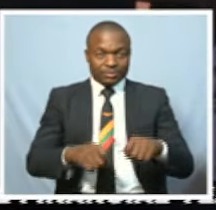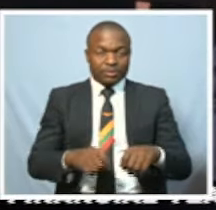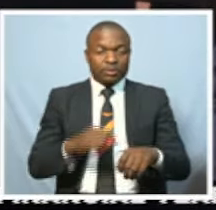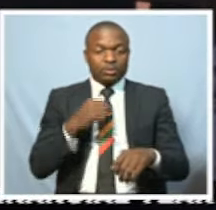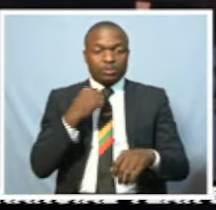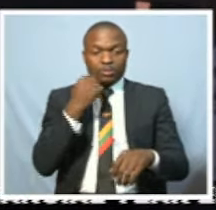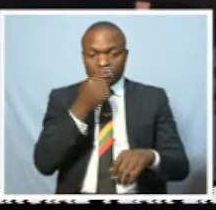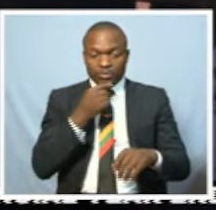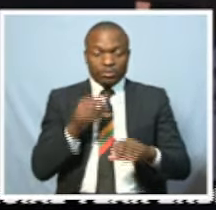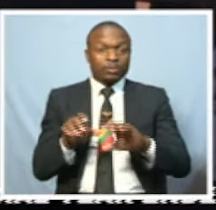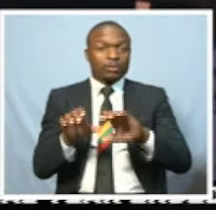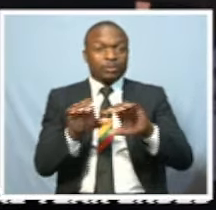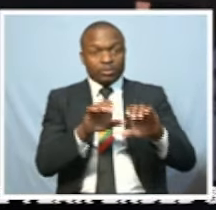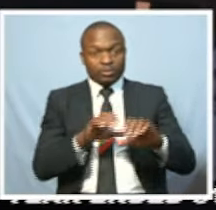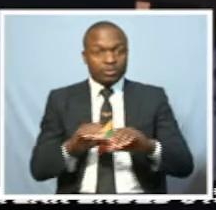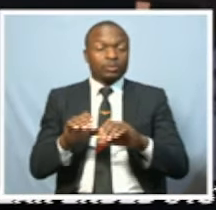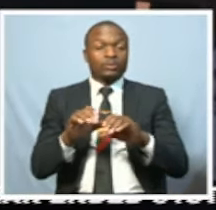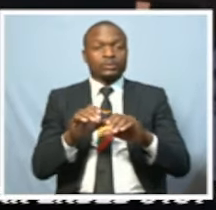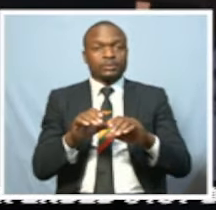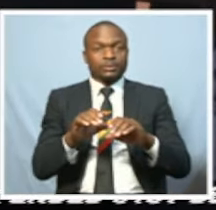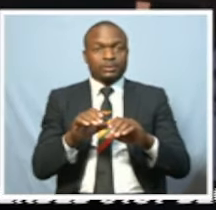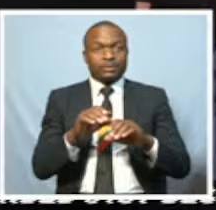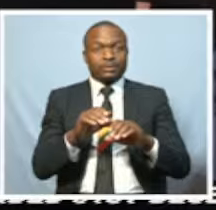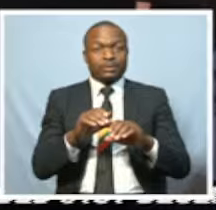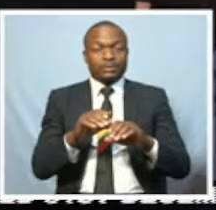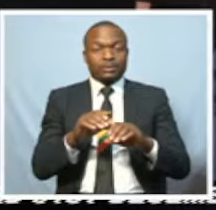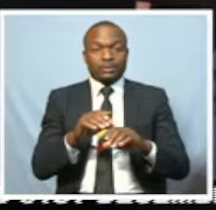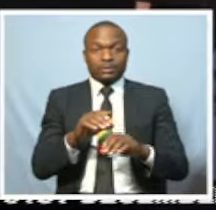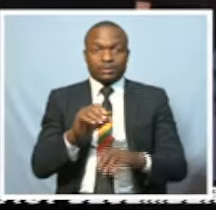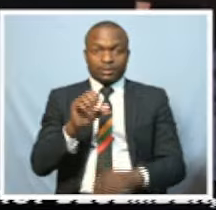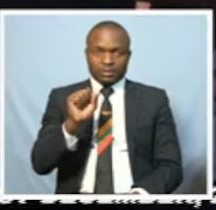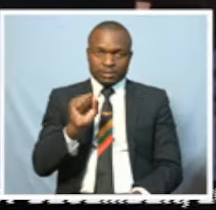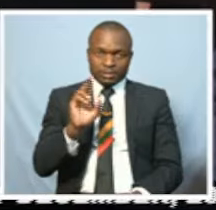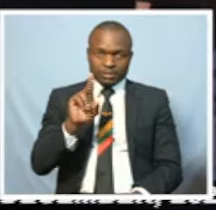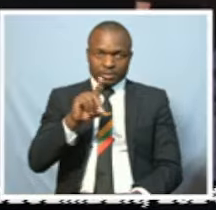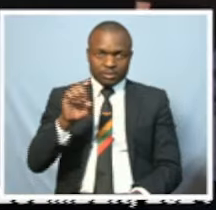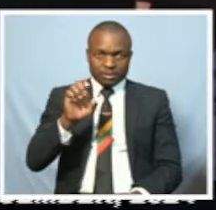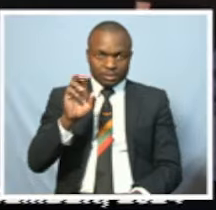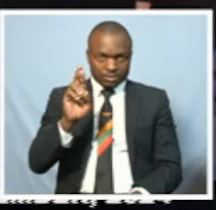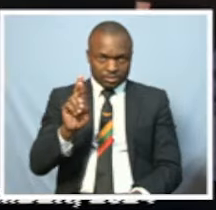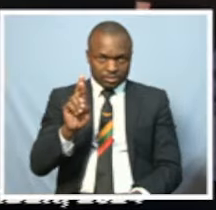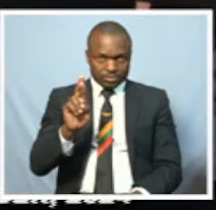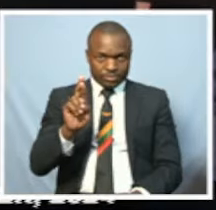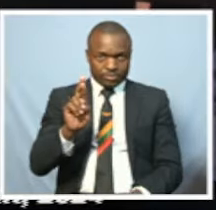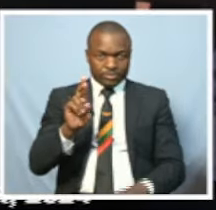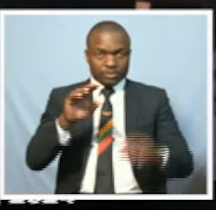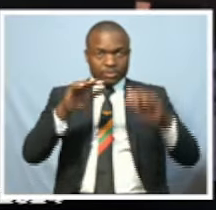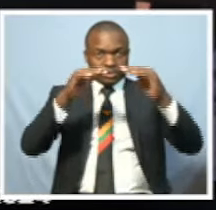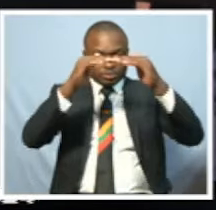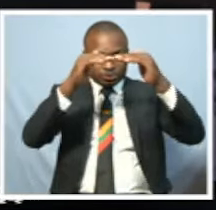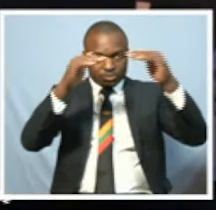did the superstructure between Chambre Enterprise